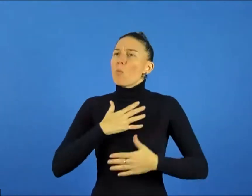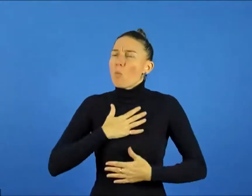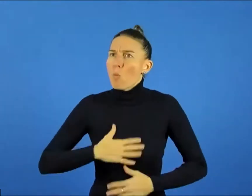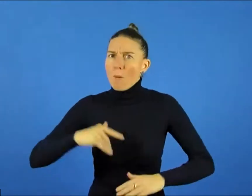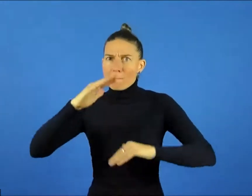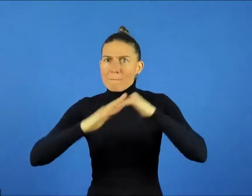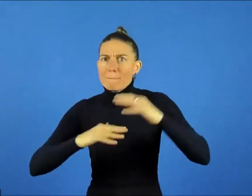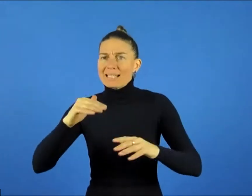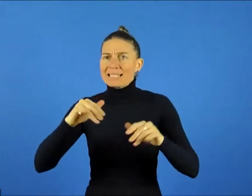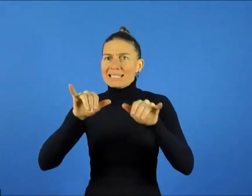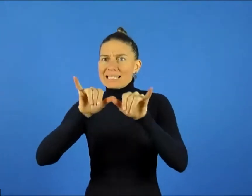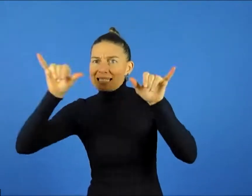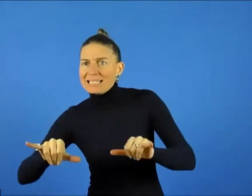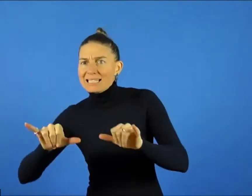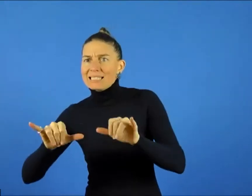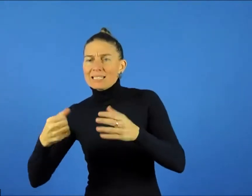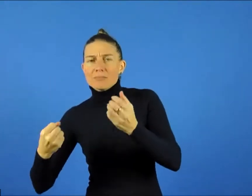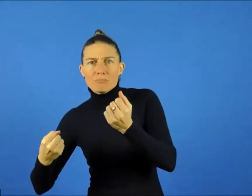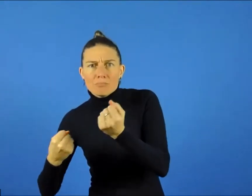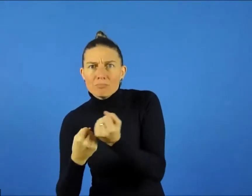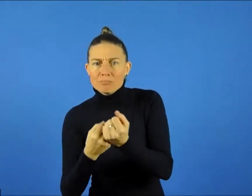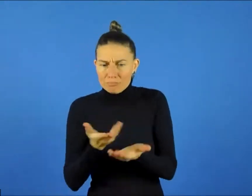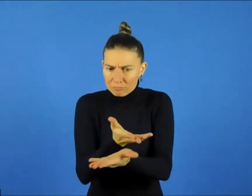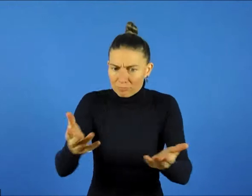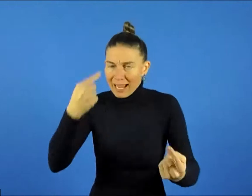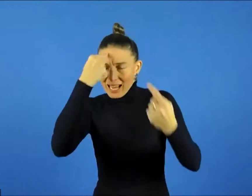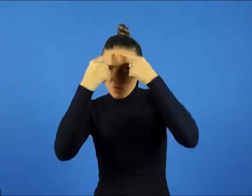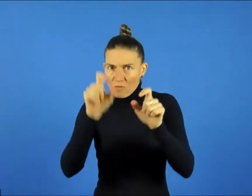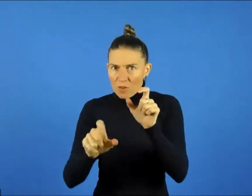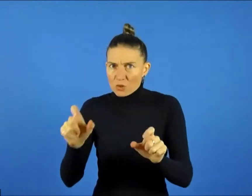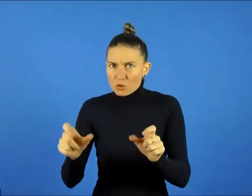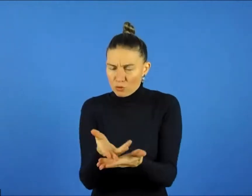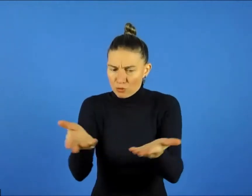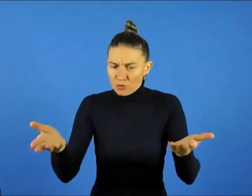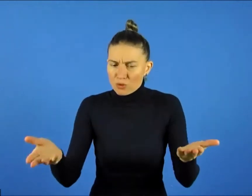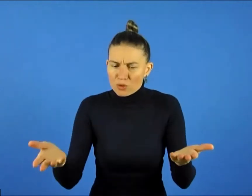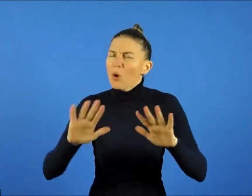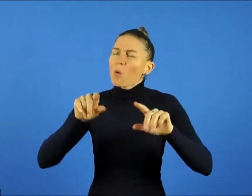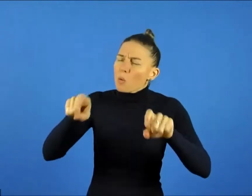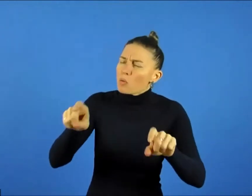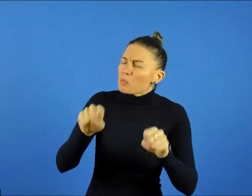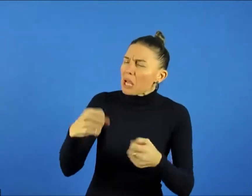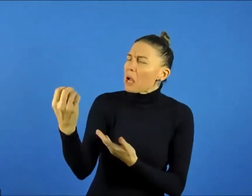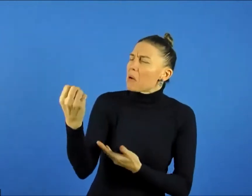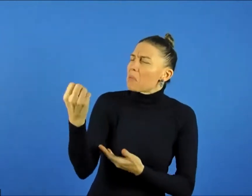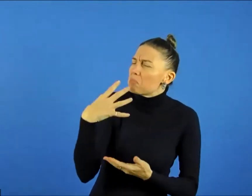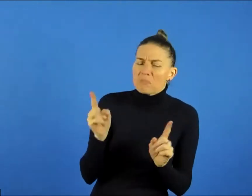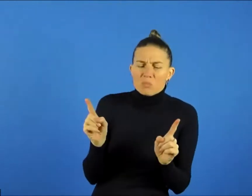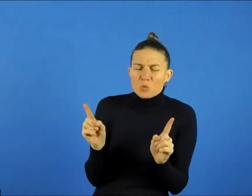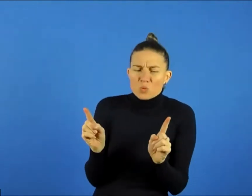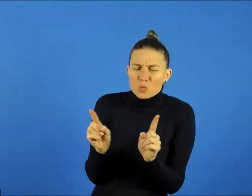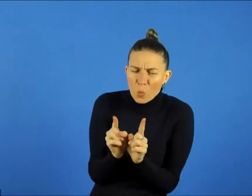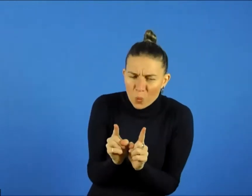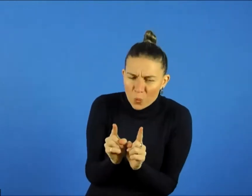for supporting such innovators. So if you could share with us in a short sentence, because probably we